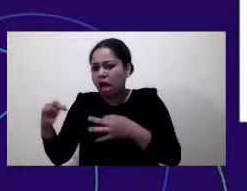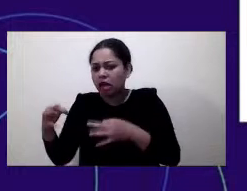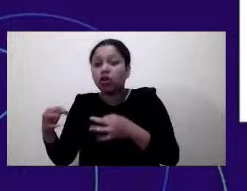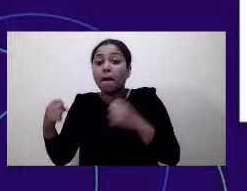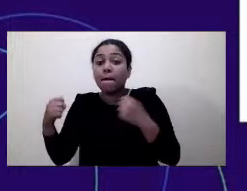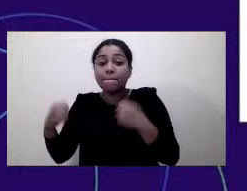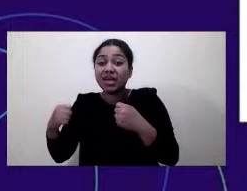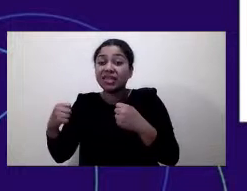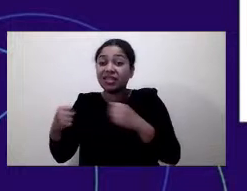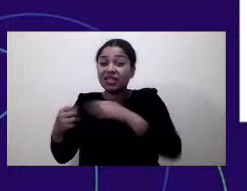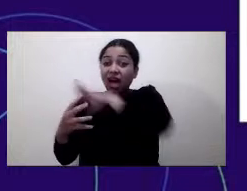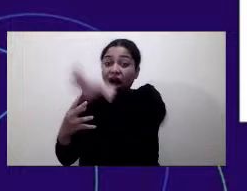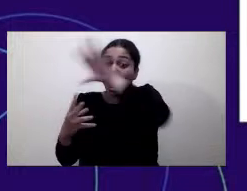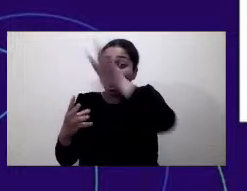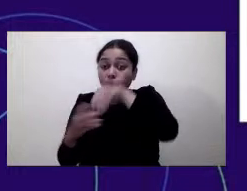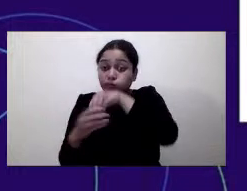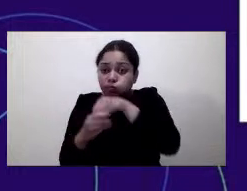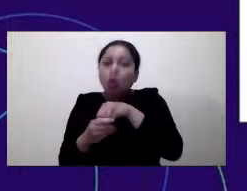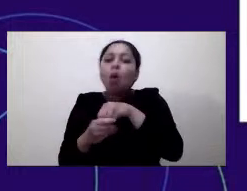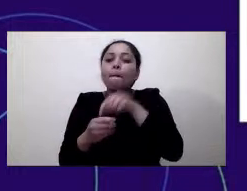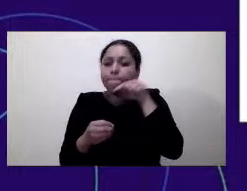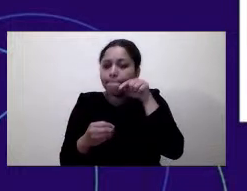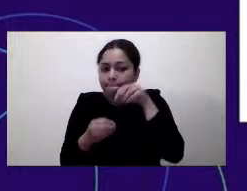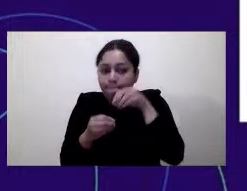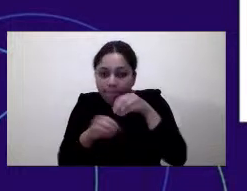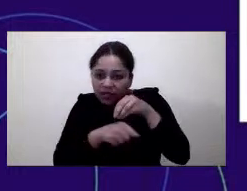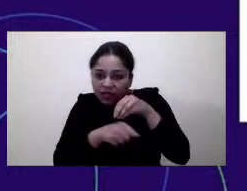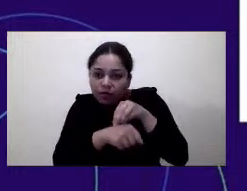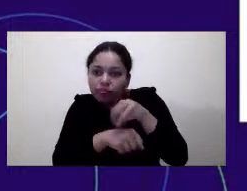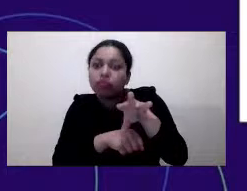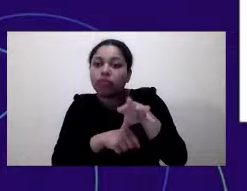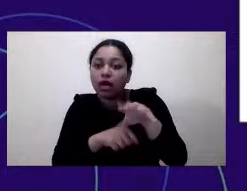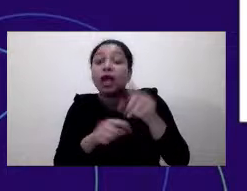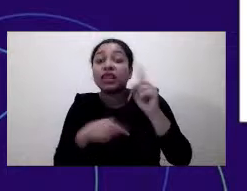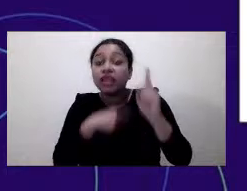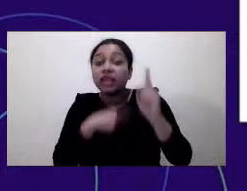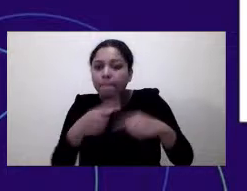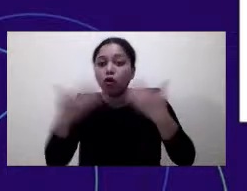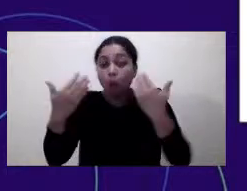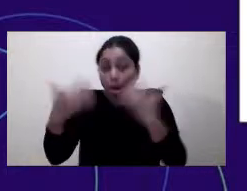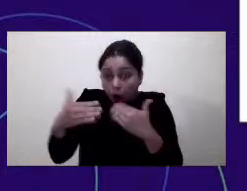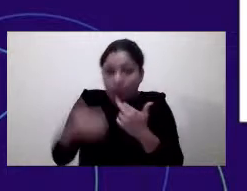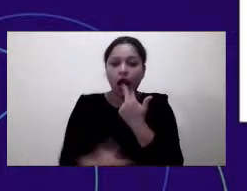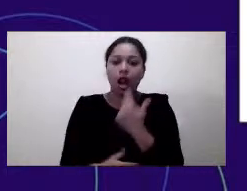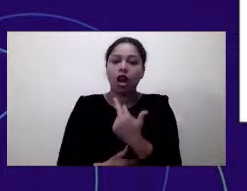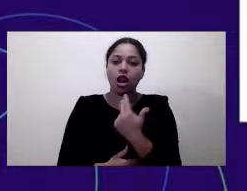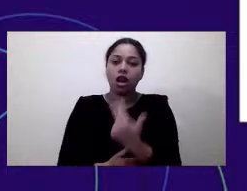second language, or in the additional language, covering the topics of the content they have learned.